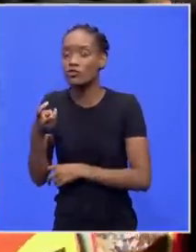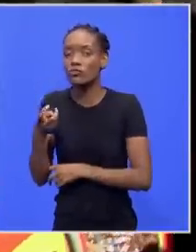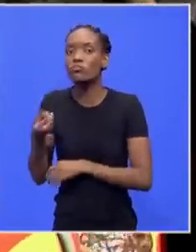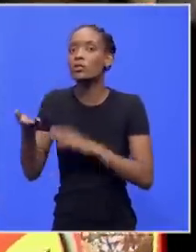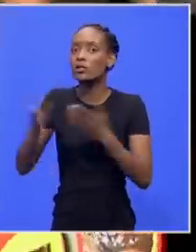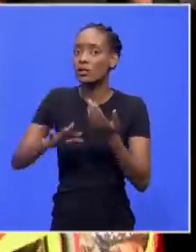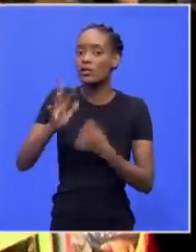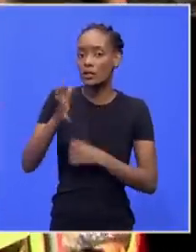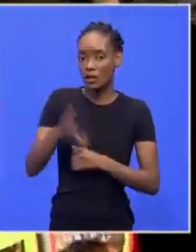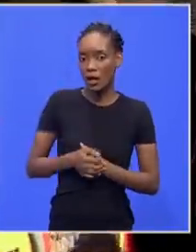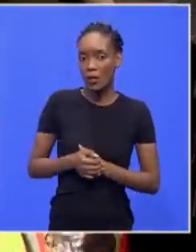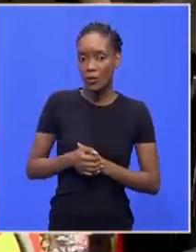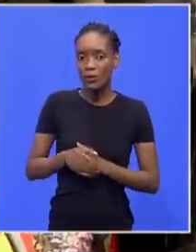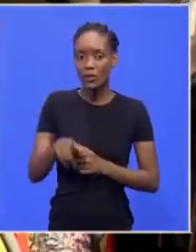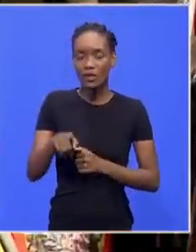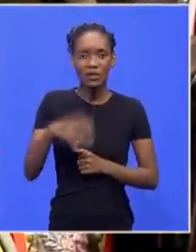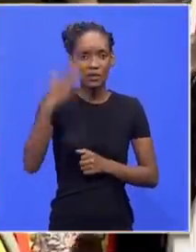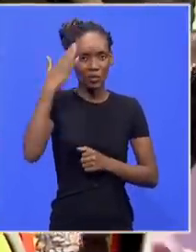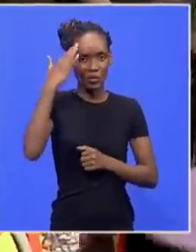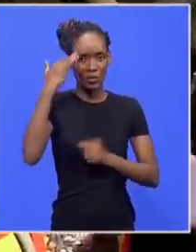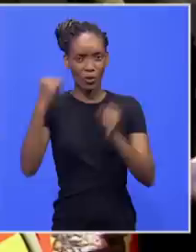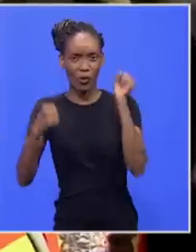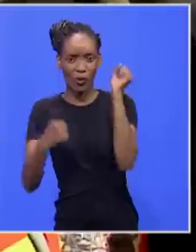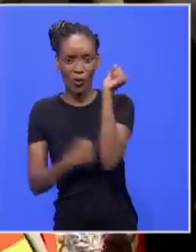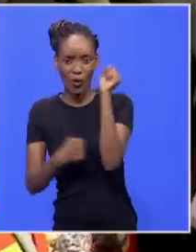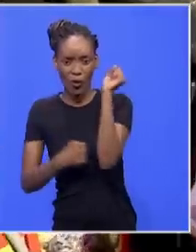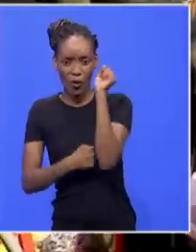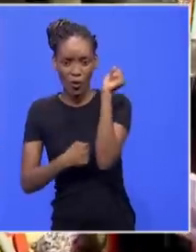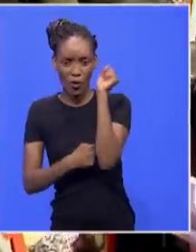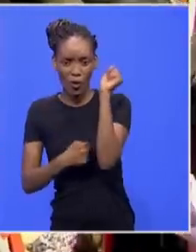Shubat. You know the way office Shubat is for the way you can.